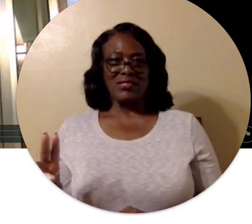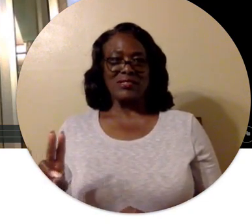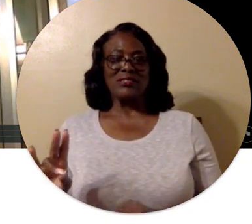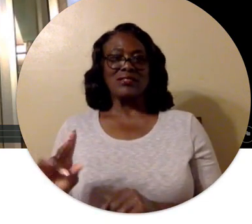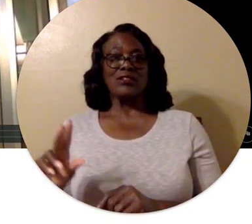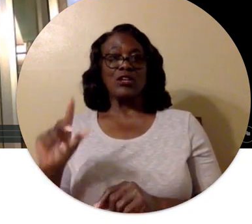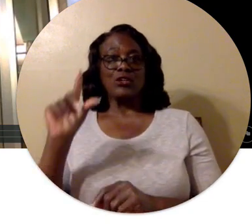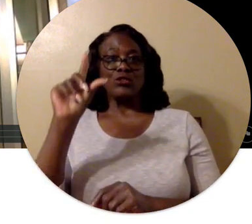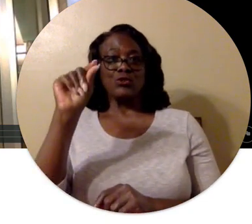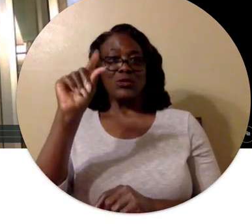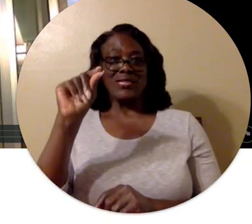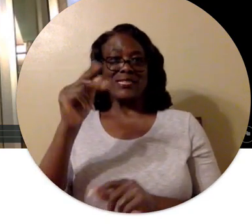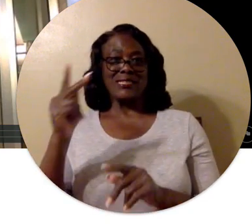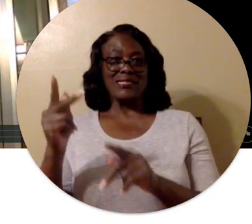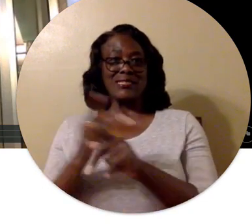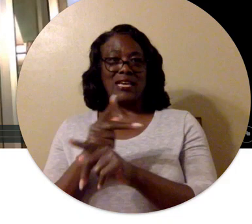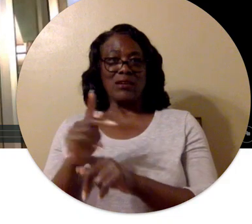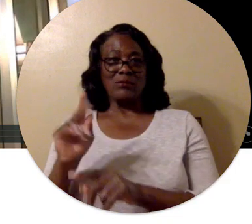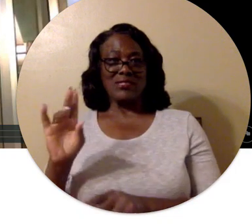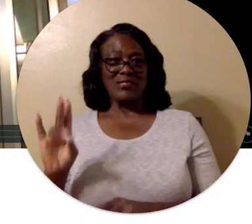times 7.